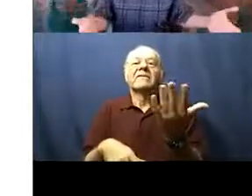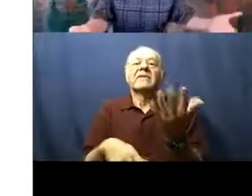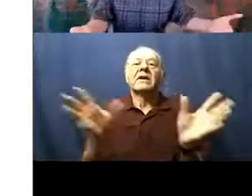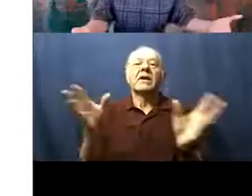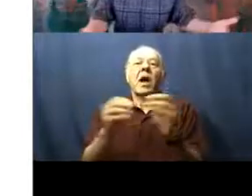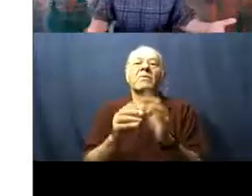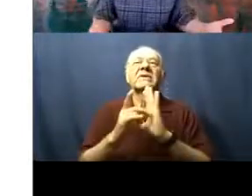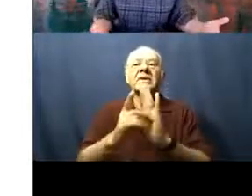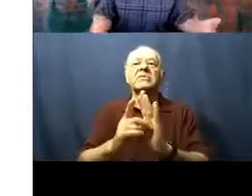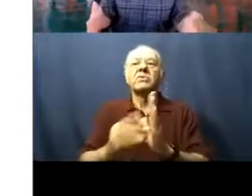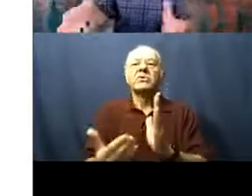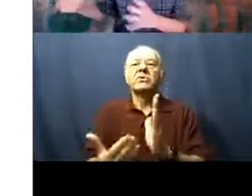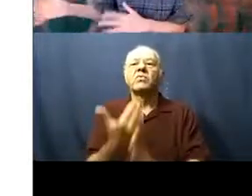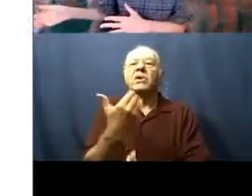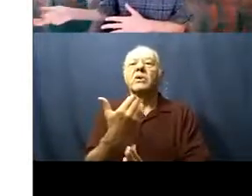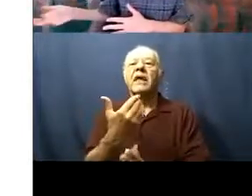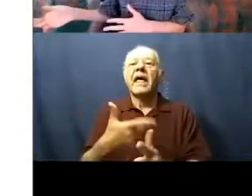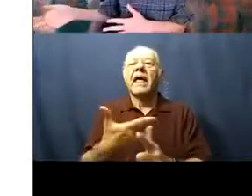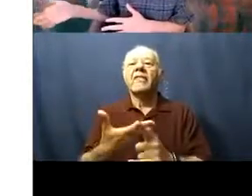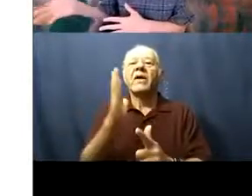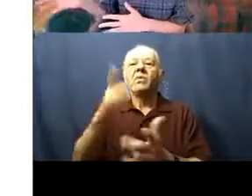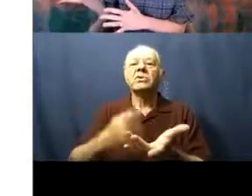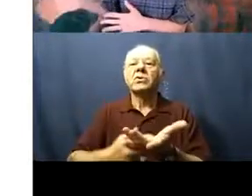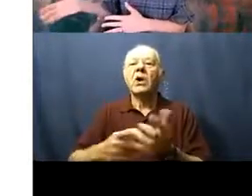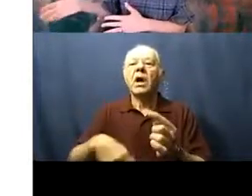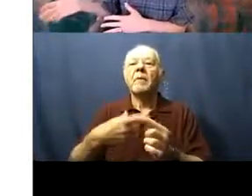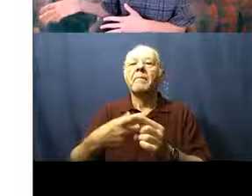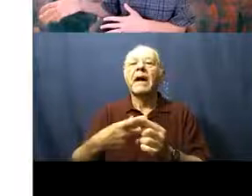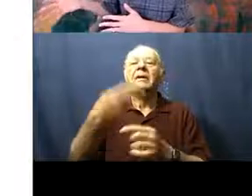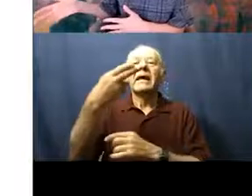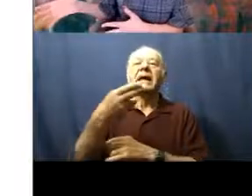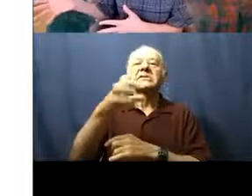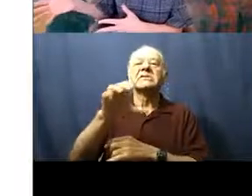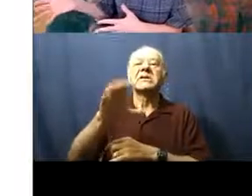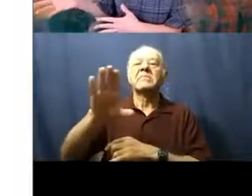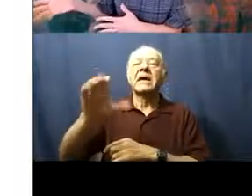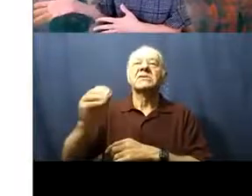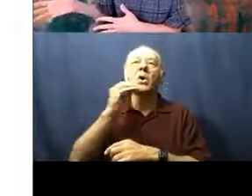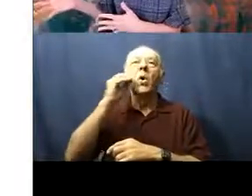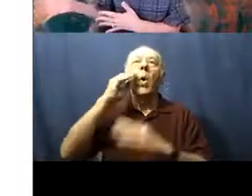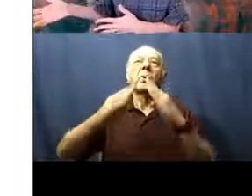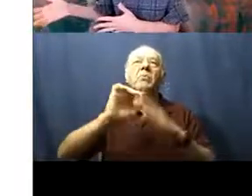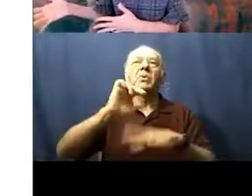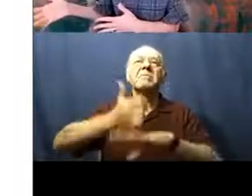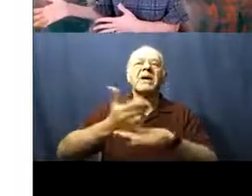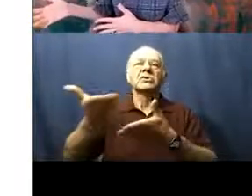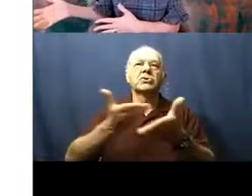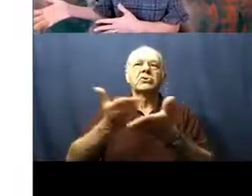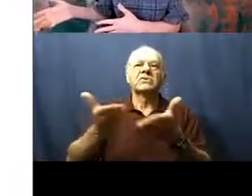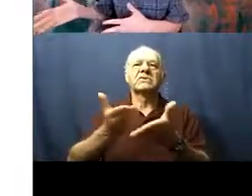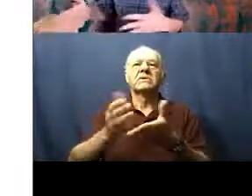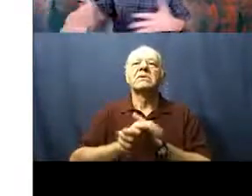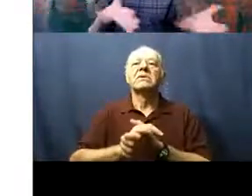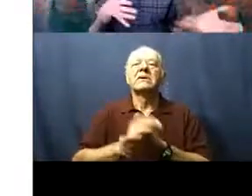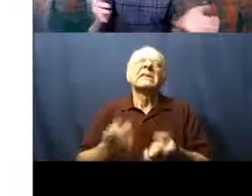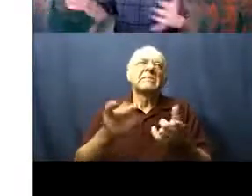demonstration renewal. And then we're going to talk about the HCBS, Home and Community-Based Services spend plan,